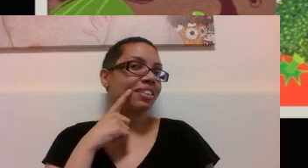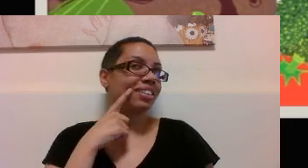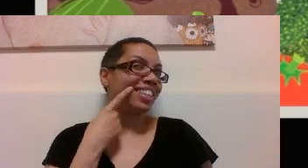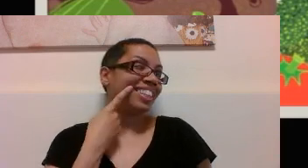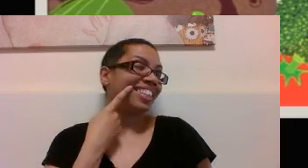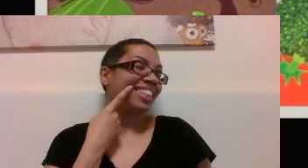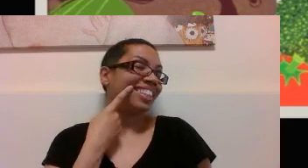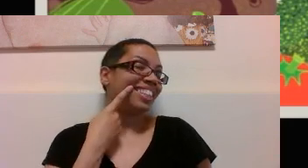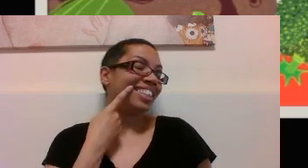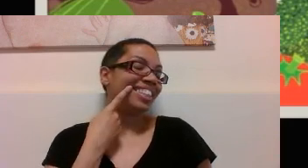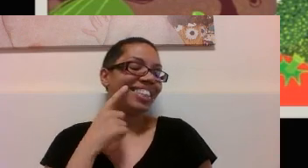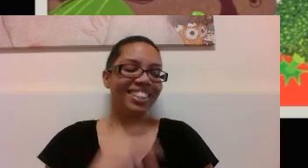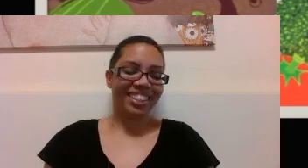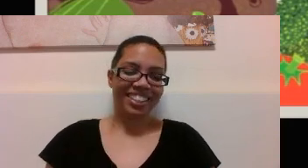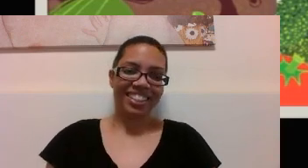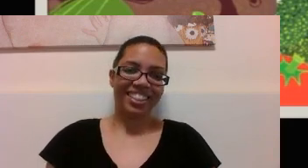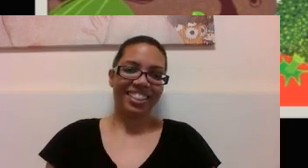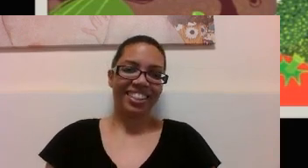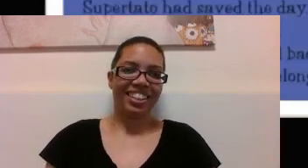grin.